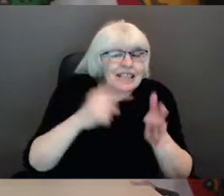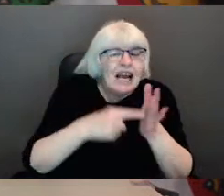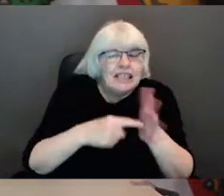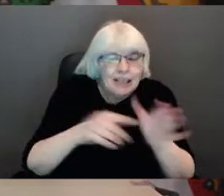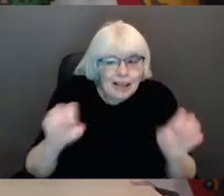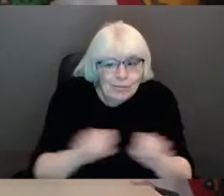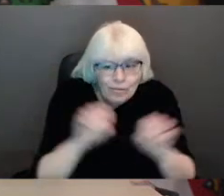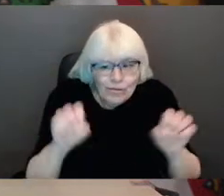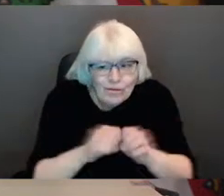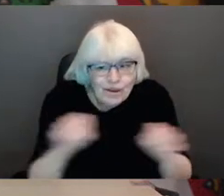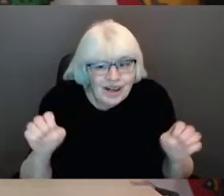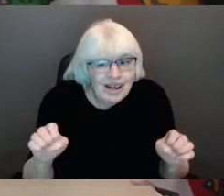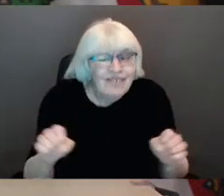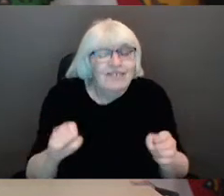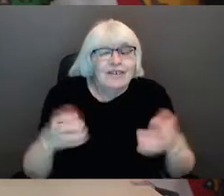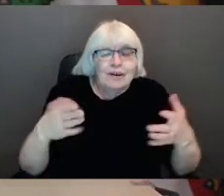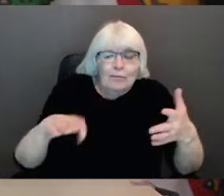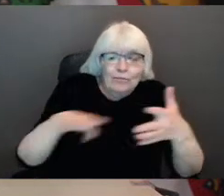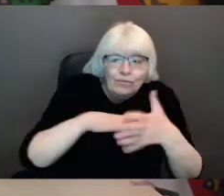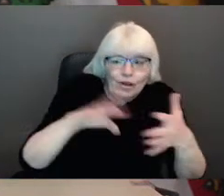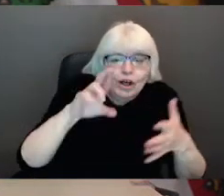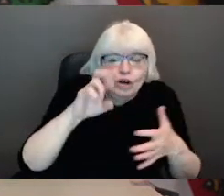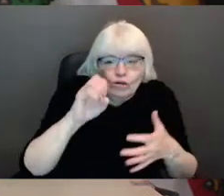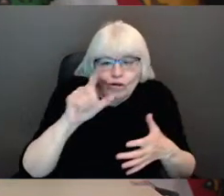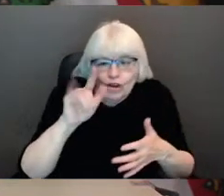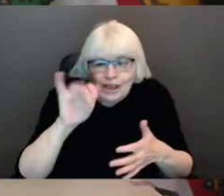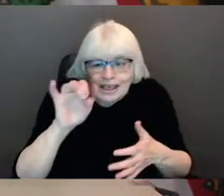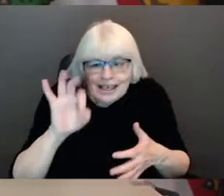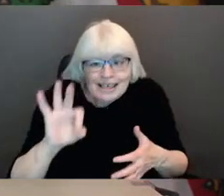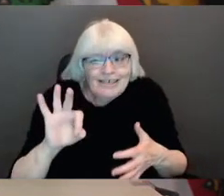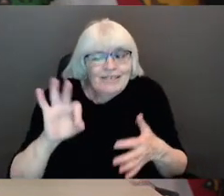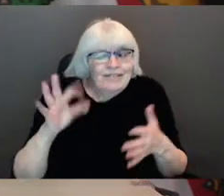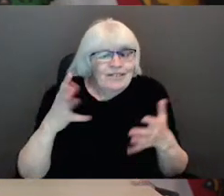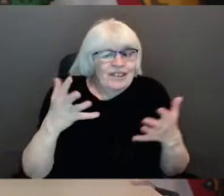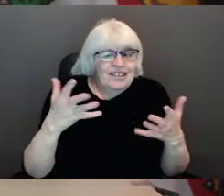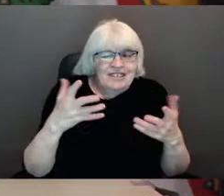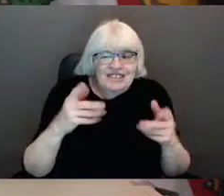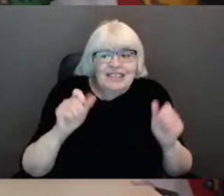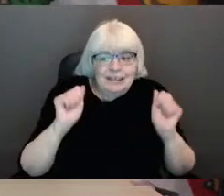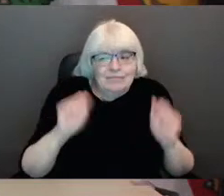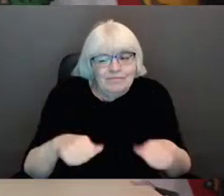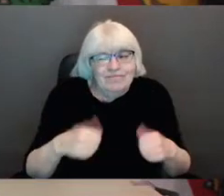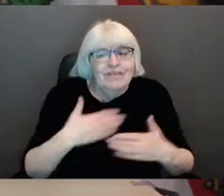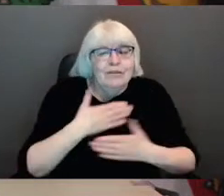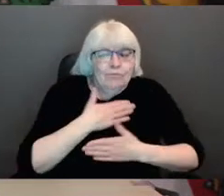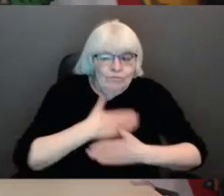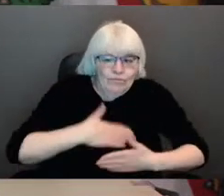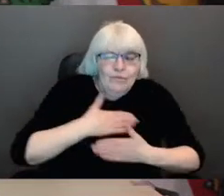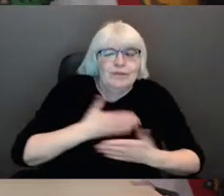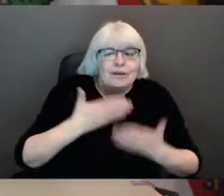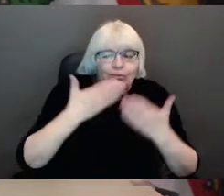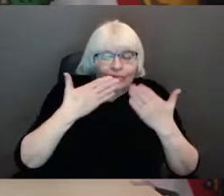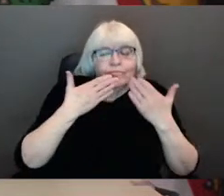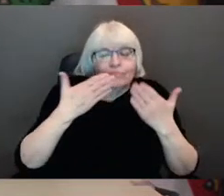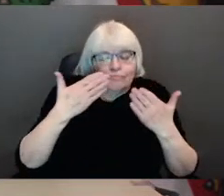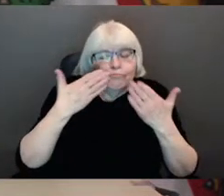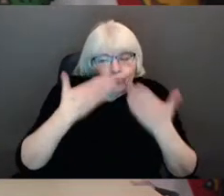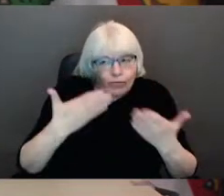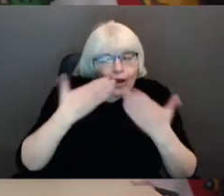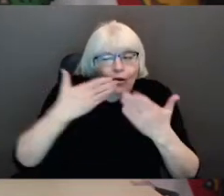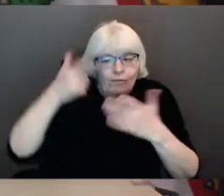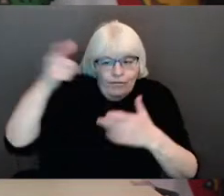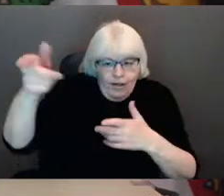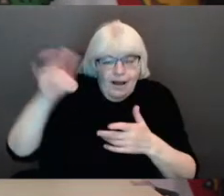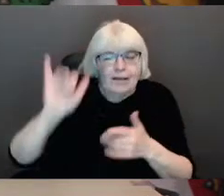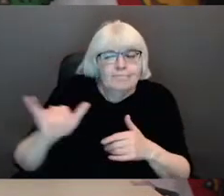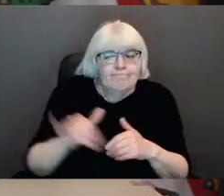do what they can when they can, and we very much are appreciative of that. Our government has been working side by side